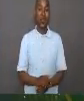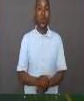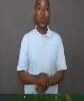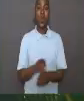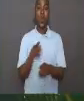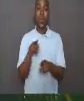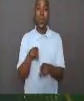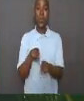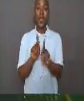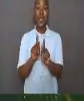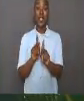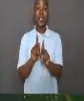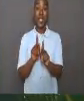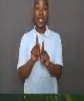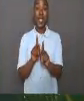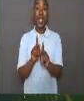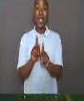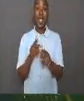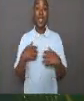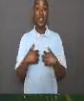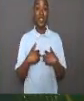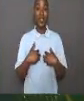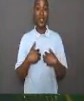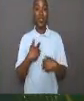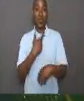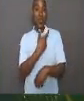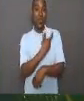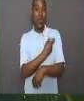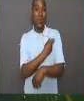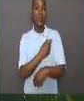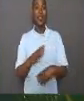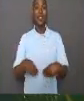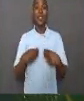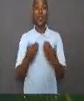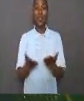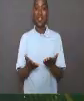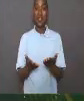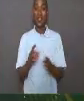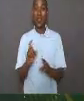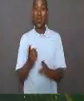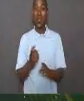animals a deworming vaccine, then you answered correctly.